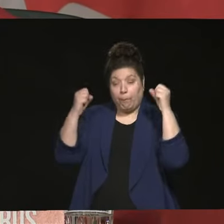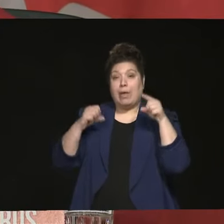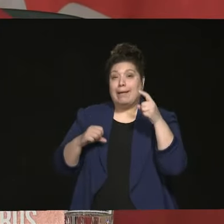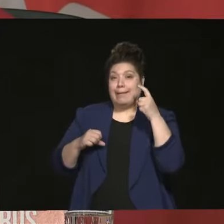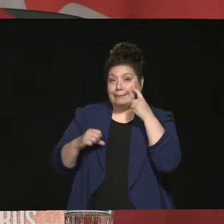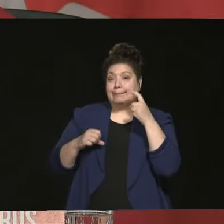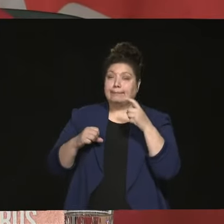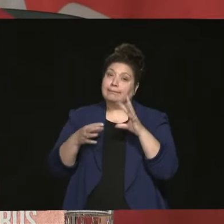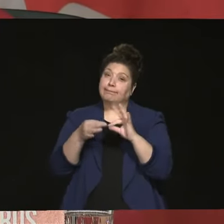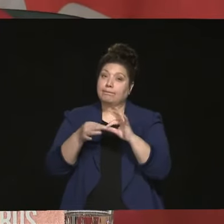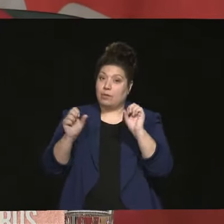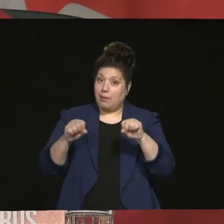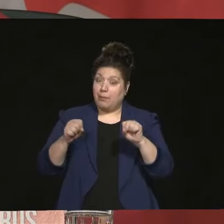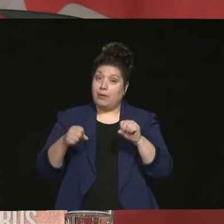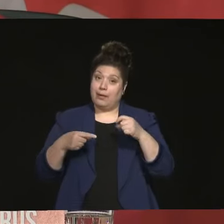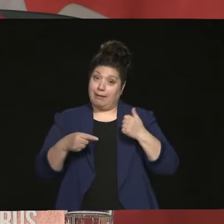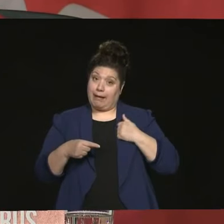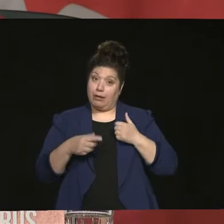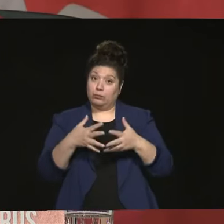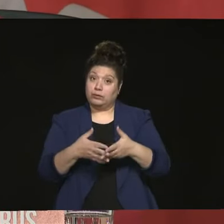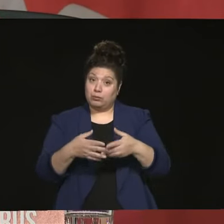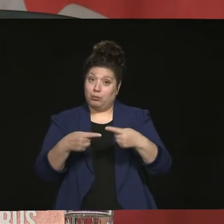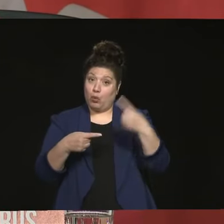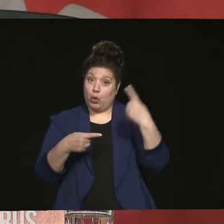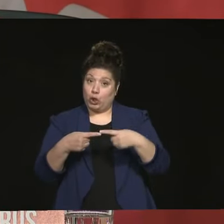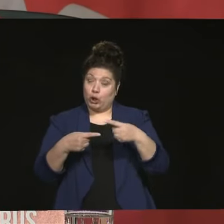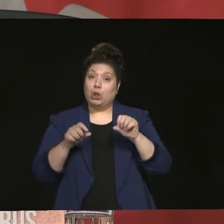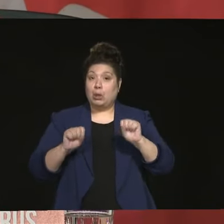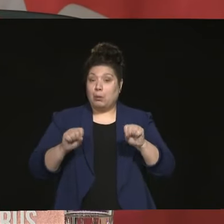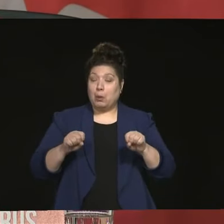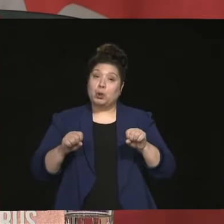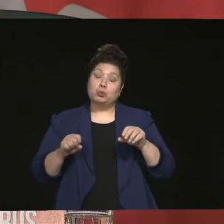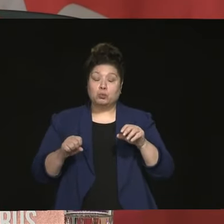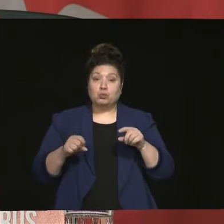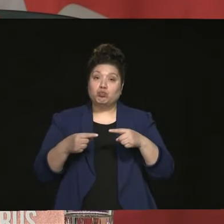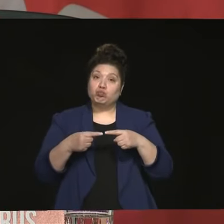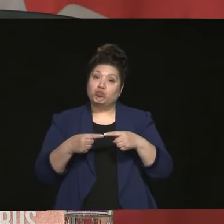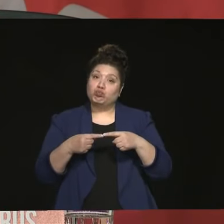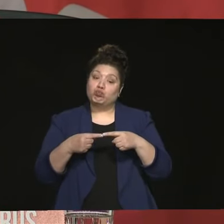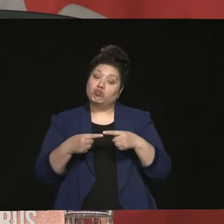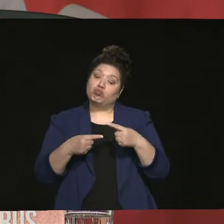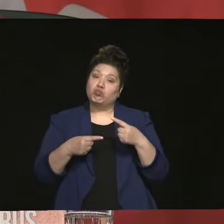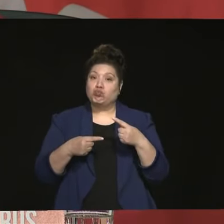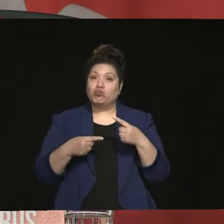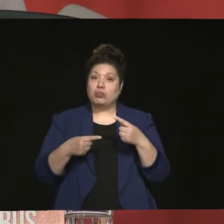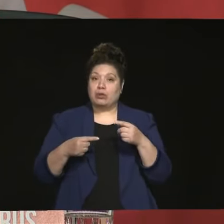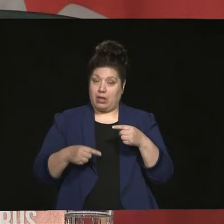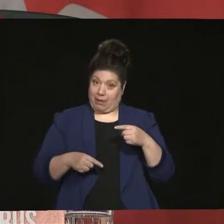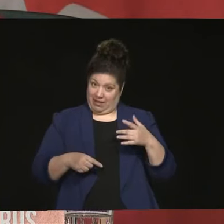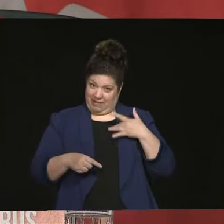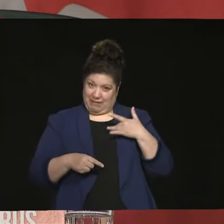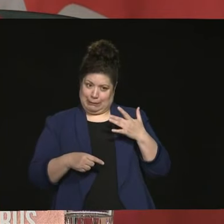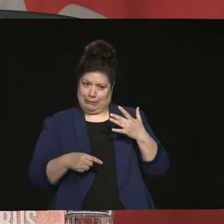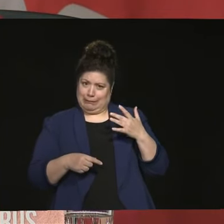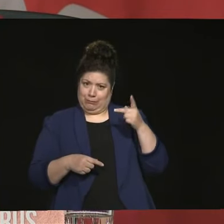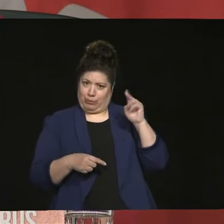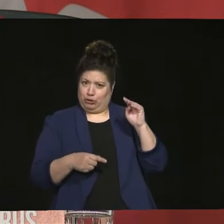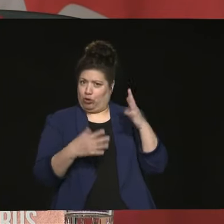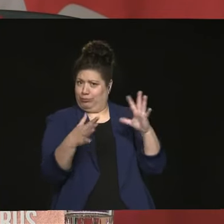Canada. The Prime Minister said that we are still weeks away. It's too soon to talk about easing any kind of restrictions, but obviously that's being brought up with our